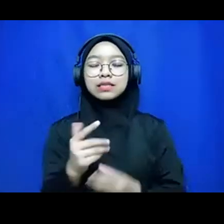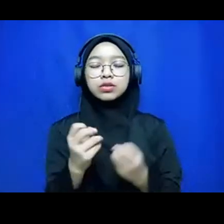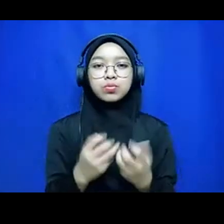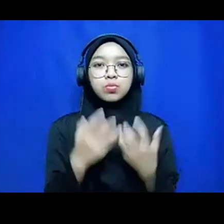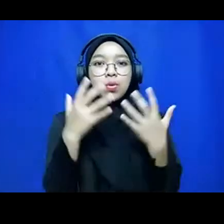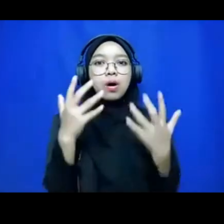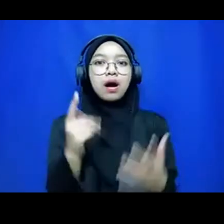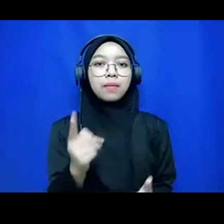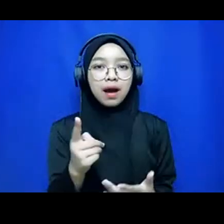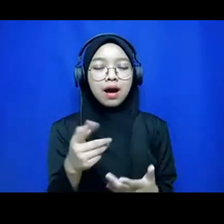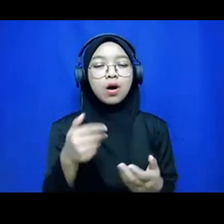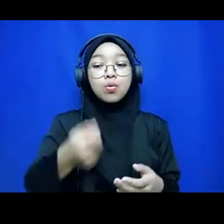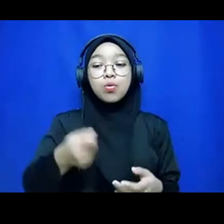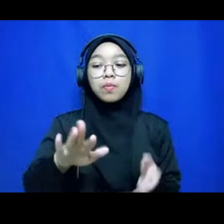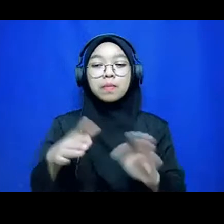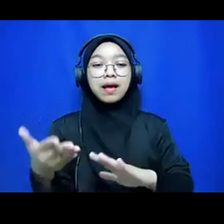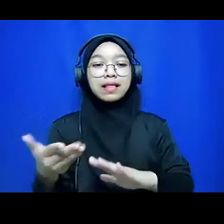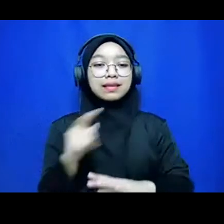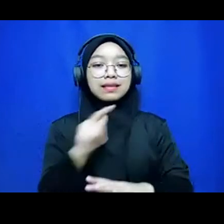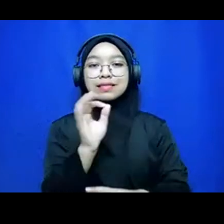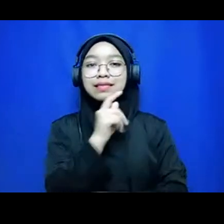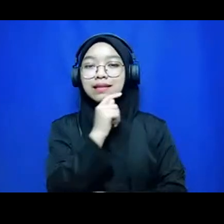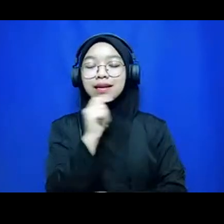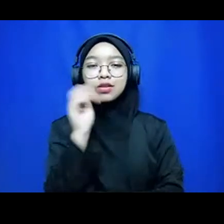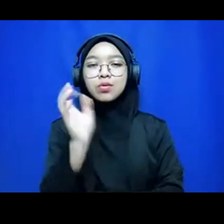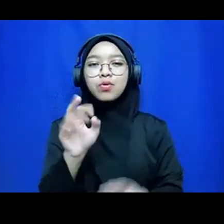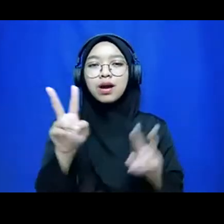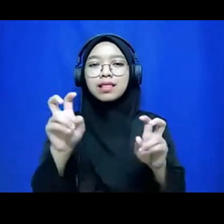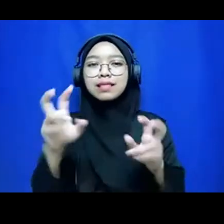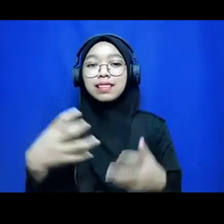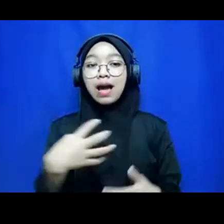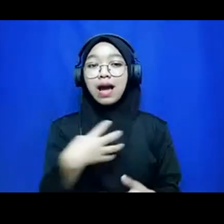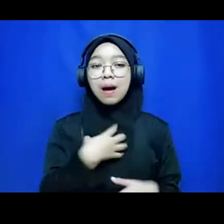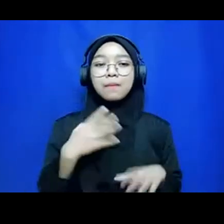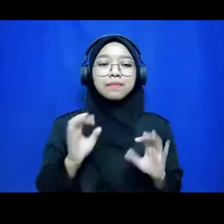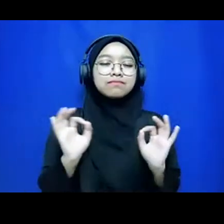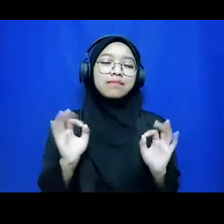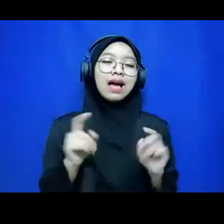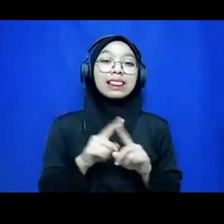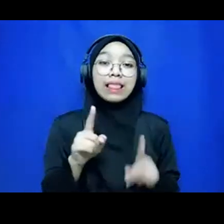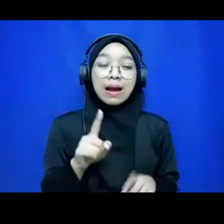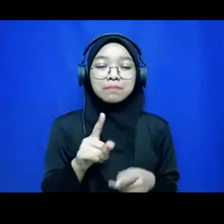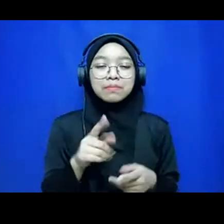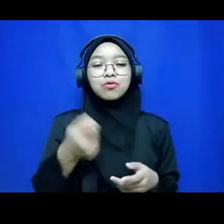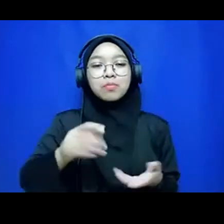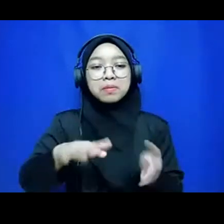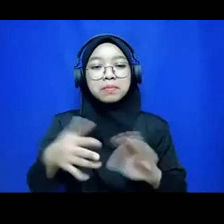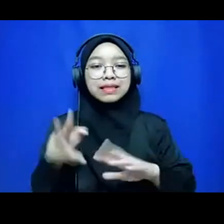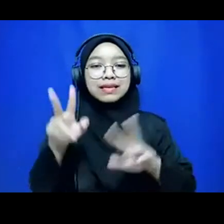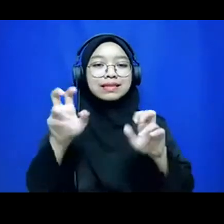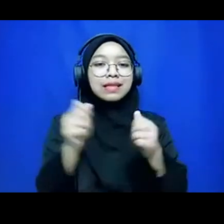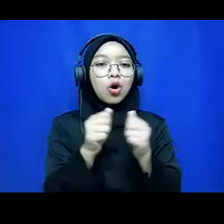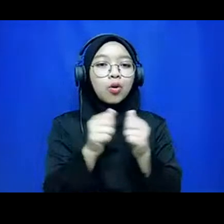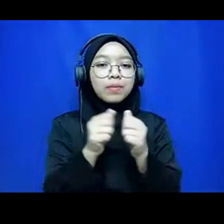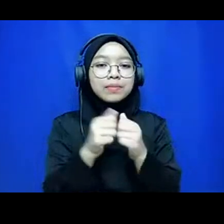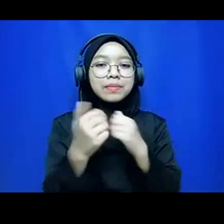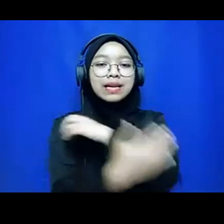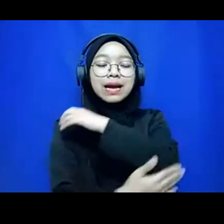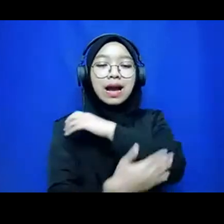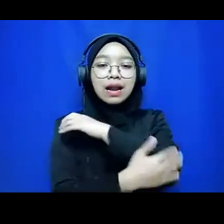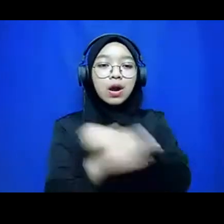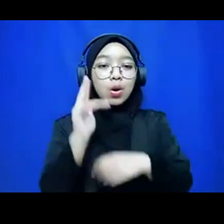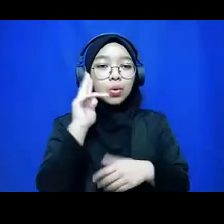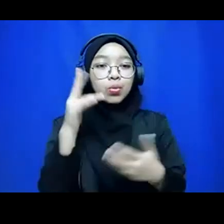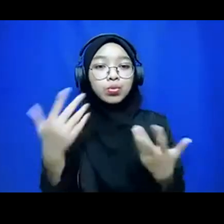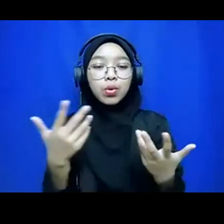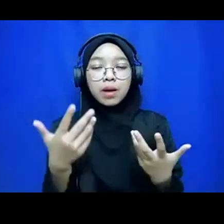only about human rights, but also about the commitment of democracy of the country, including Indonesia, of course, who still impose